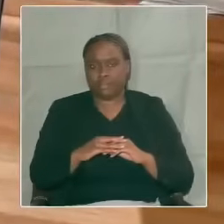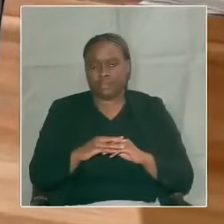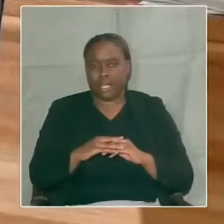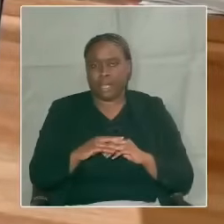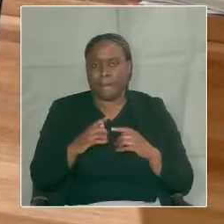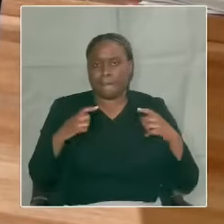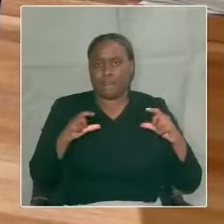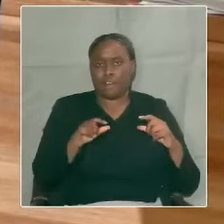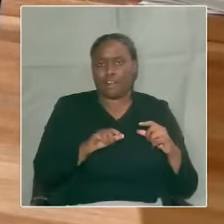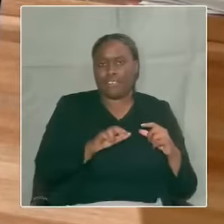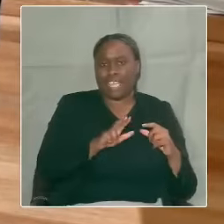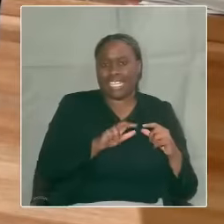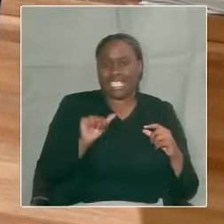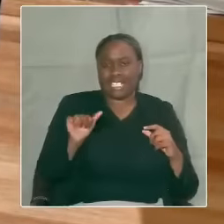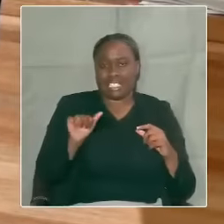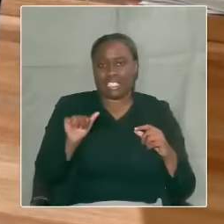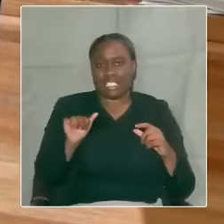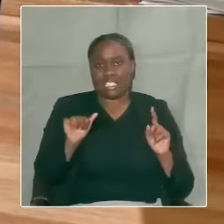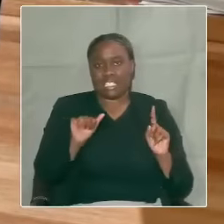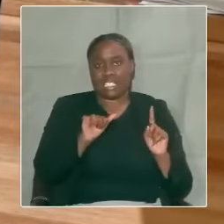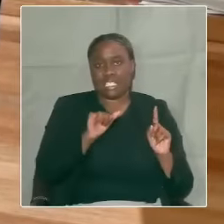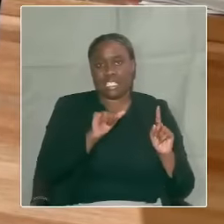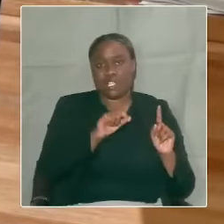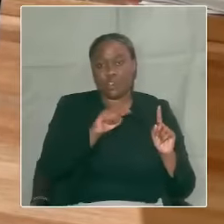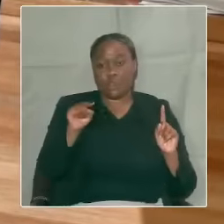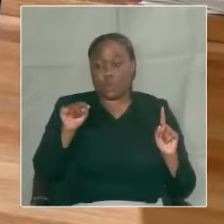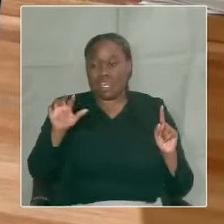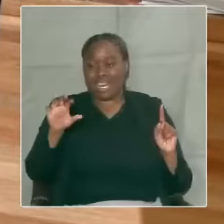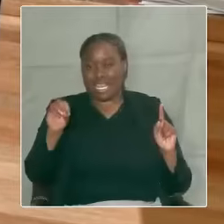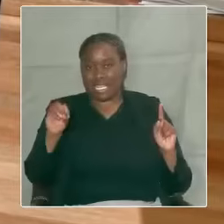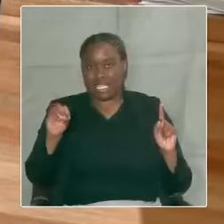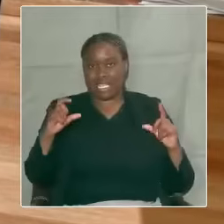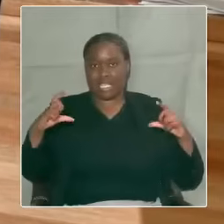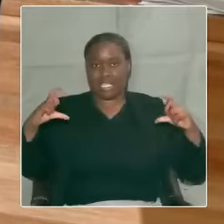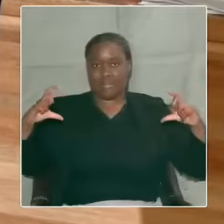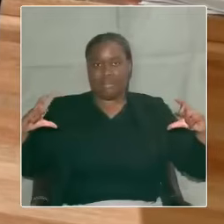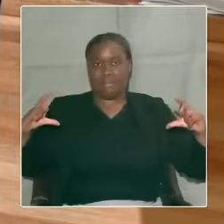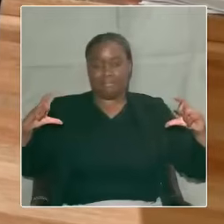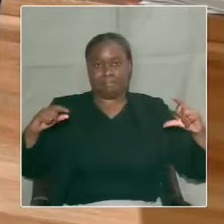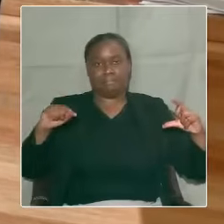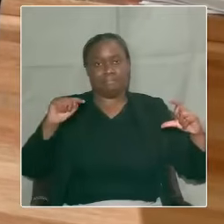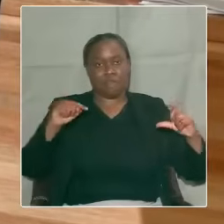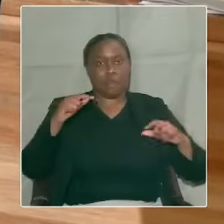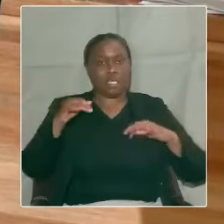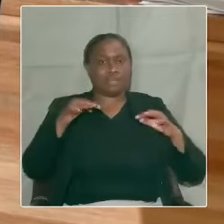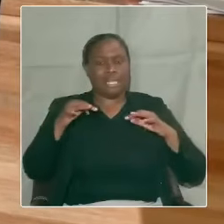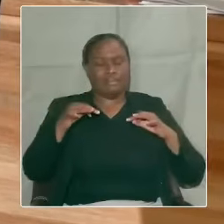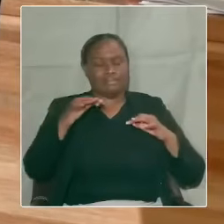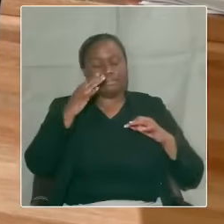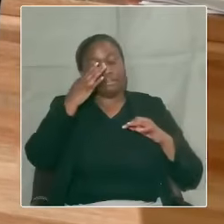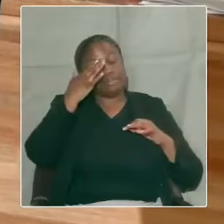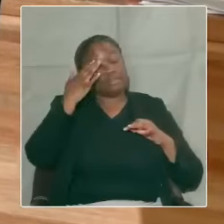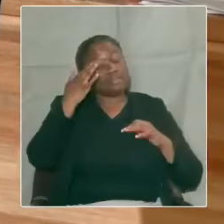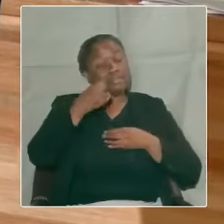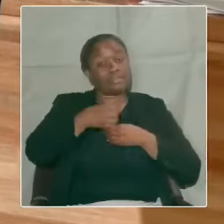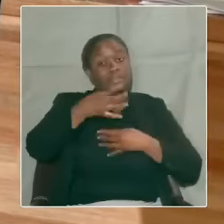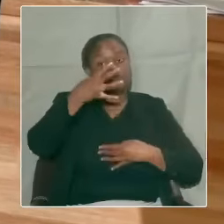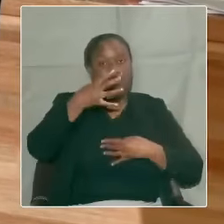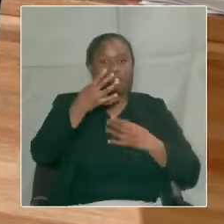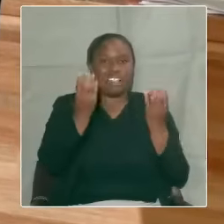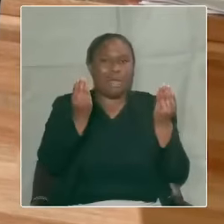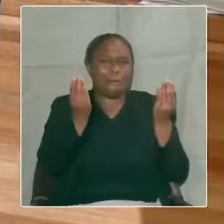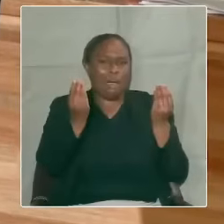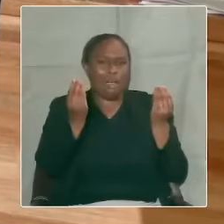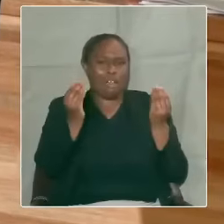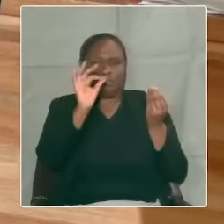90, you continue to set out the statistics